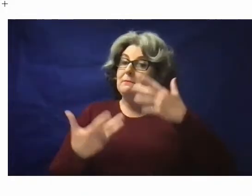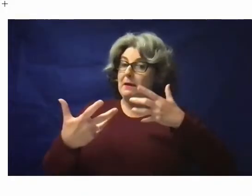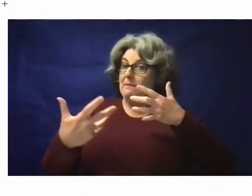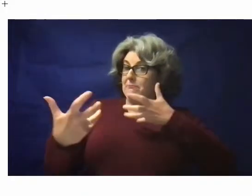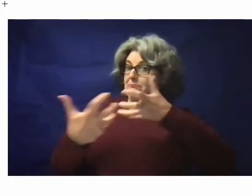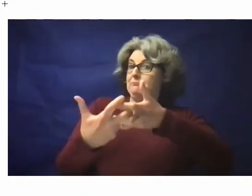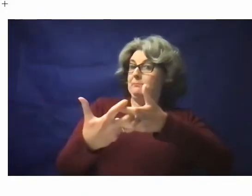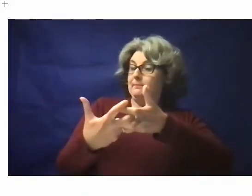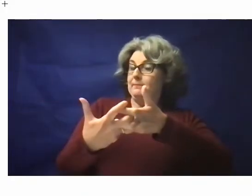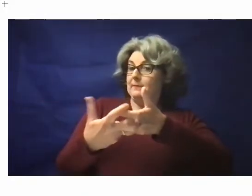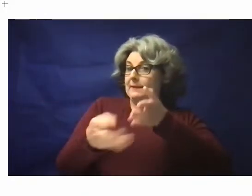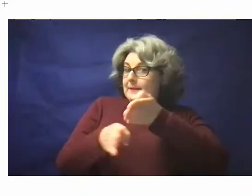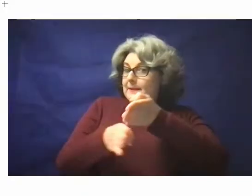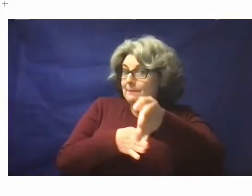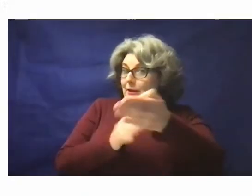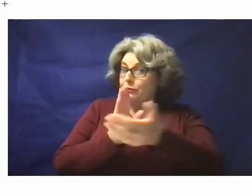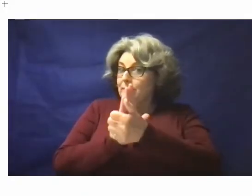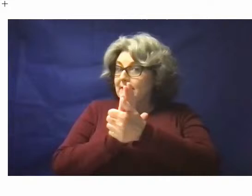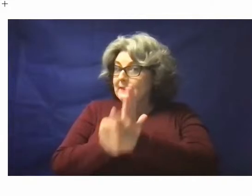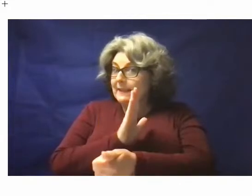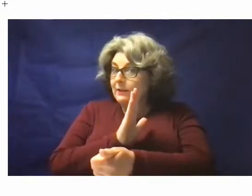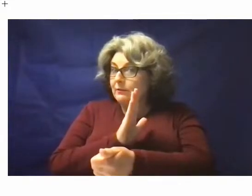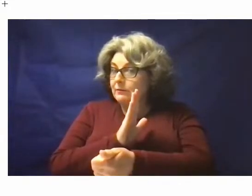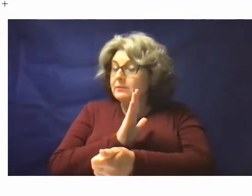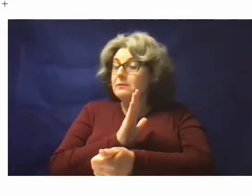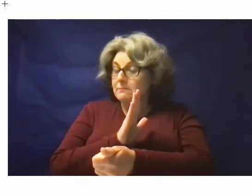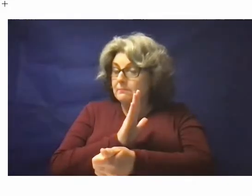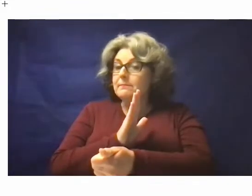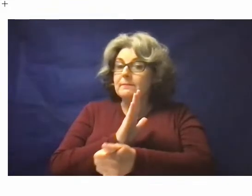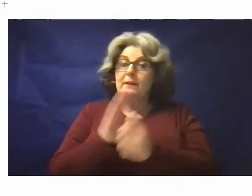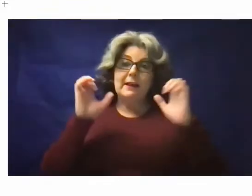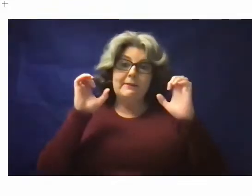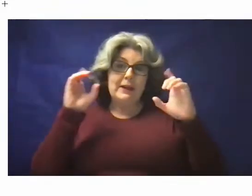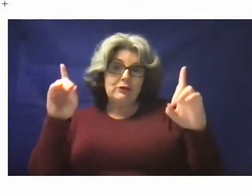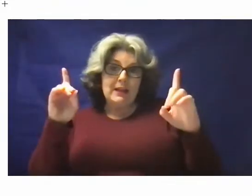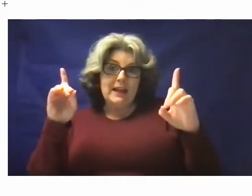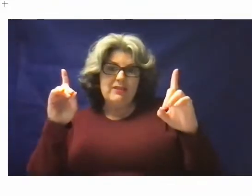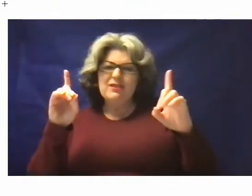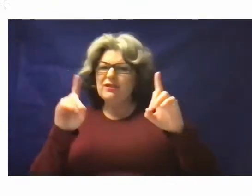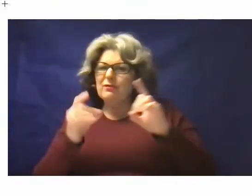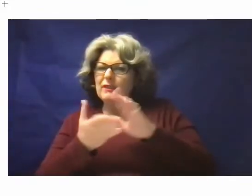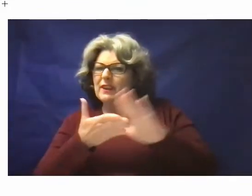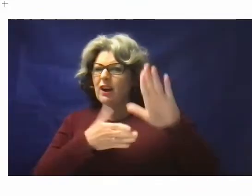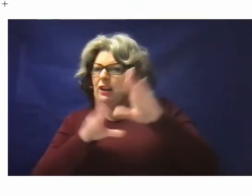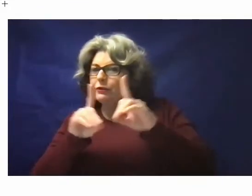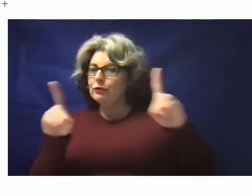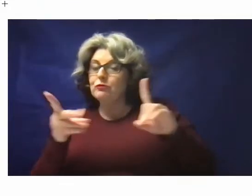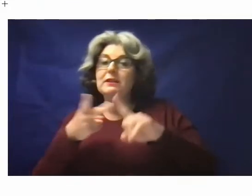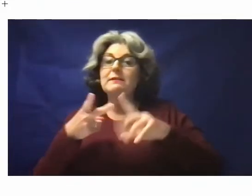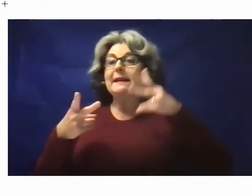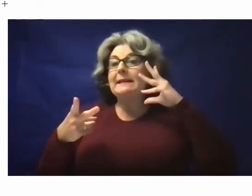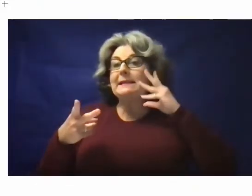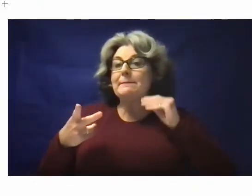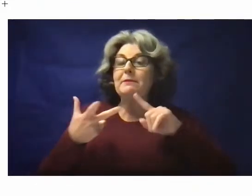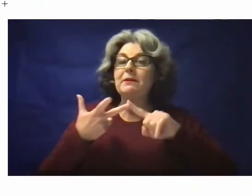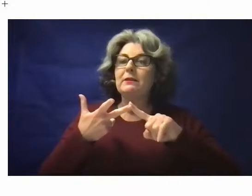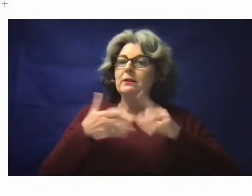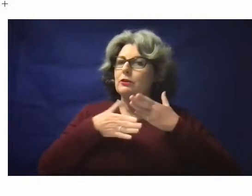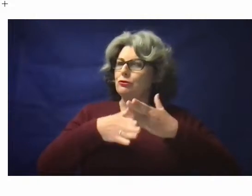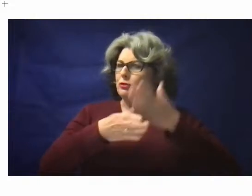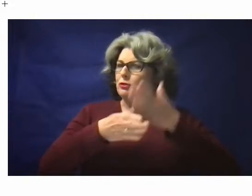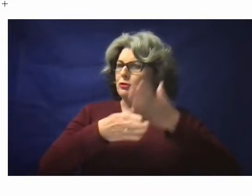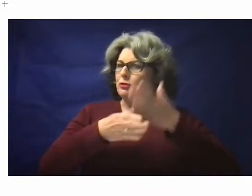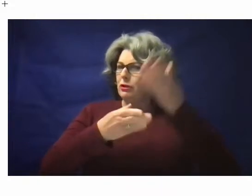the specialization through a combination of education and training and experience, please share this information